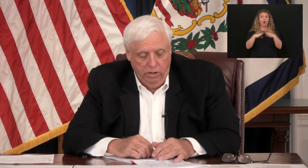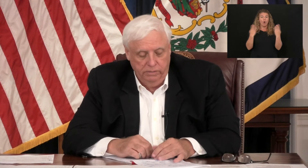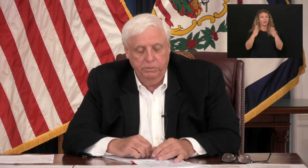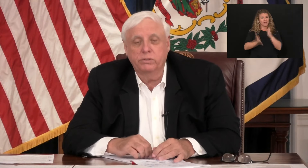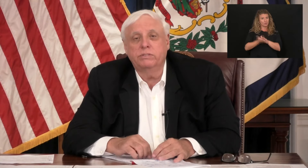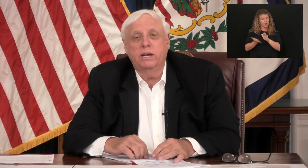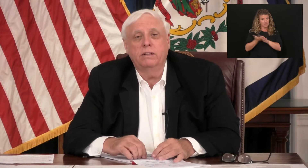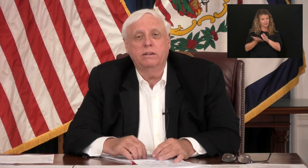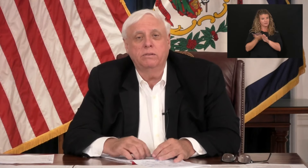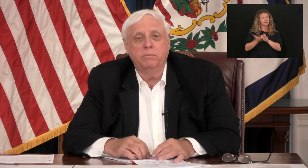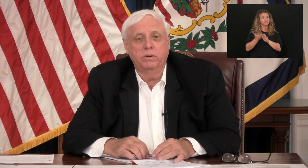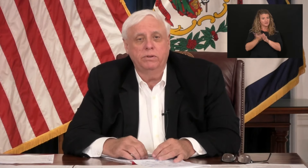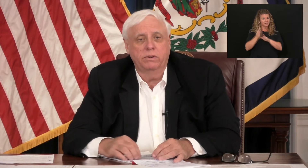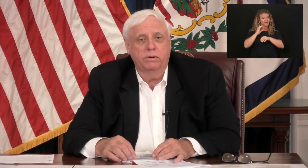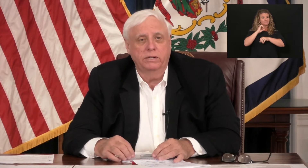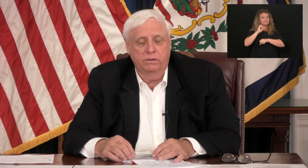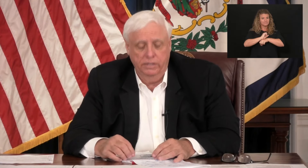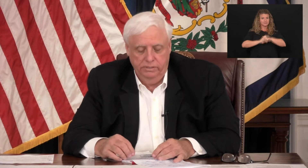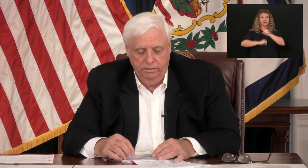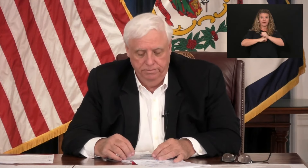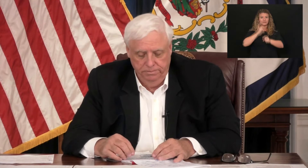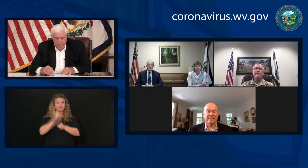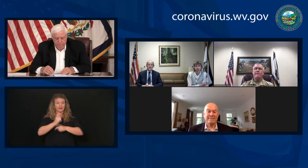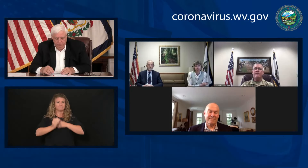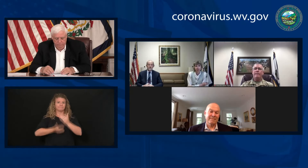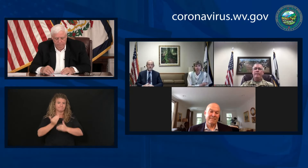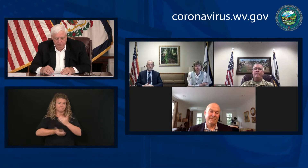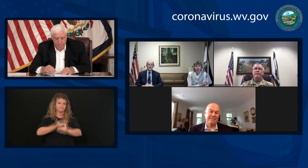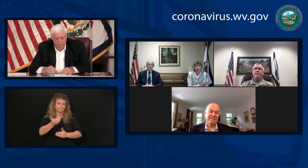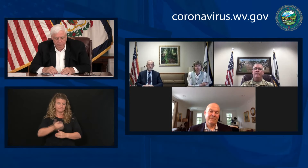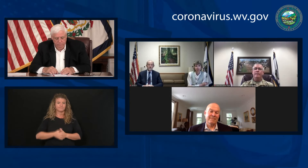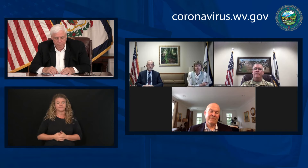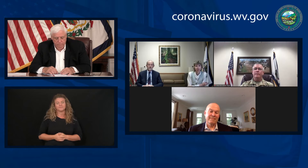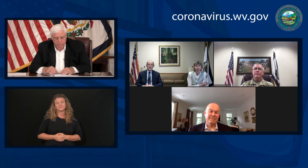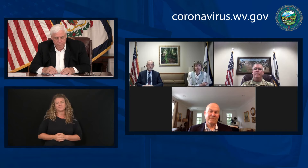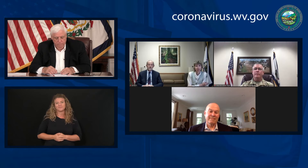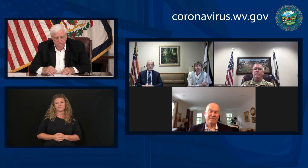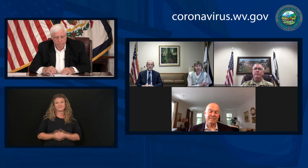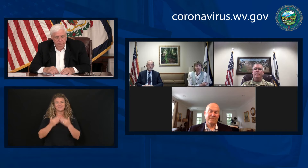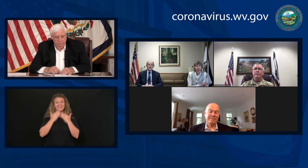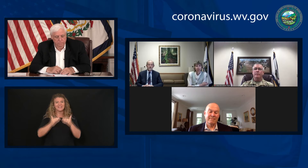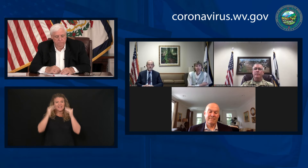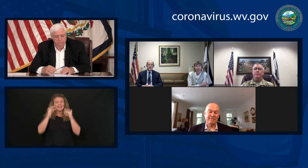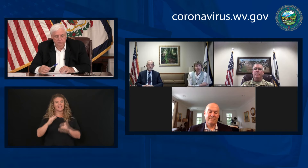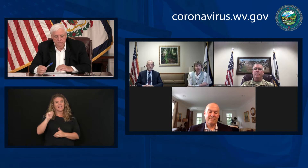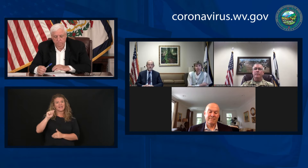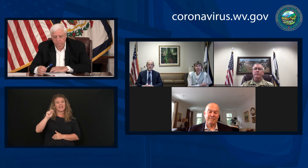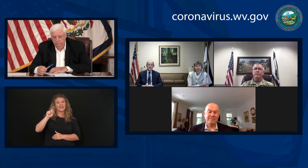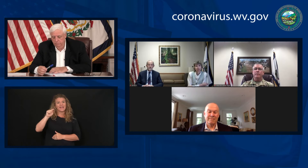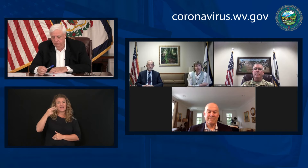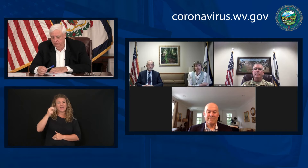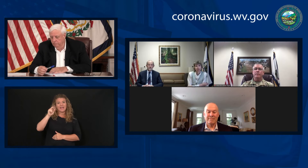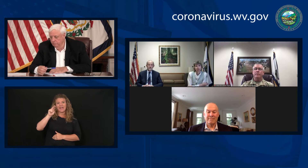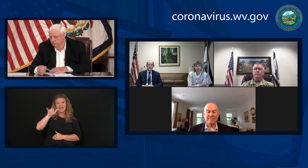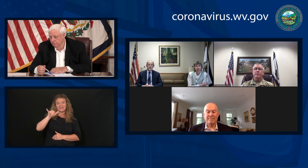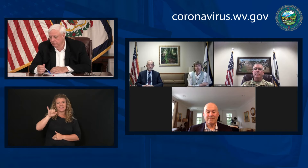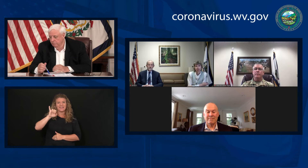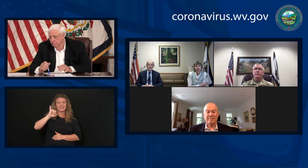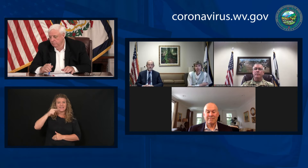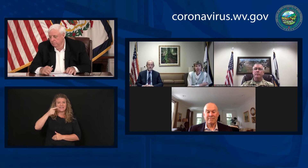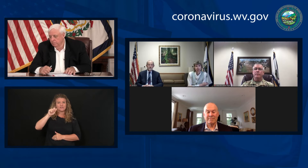rural hospitals solid and moving in the right direction. All right, thank you, Emily. Next, we'll go to Anthony Izaguirre with the AP.